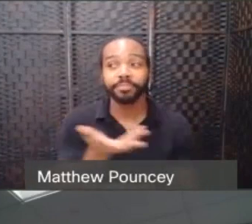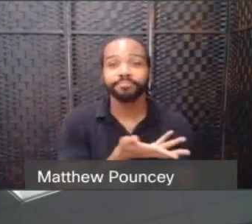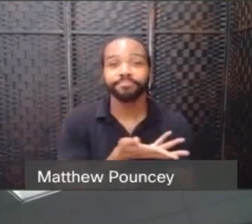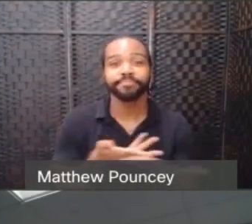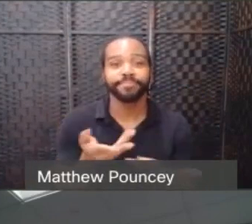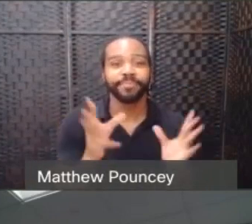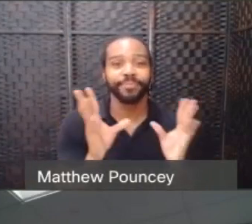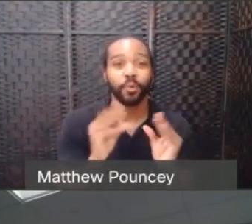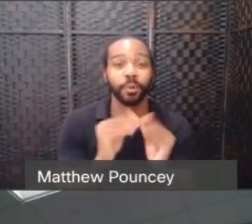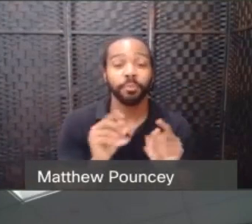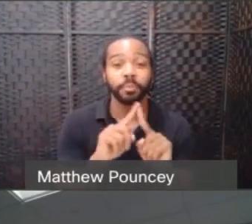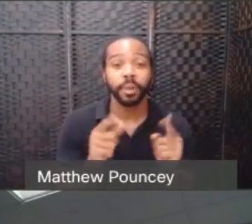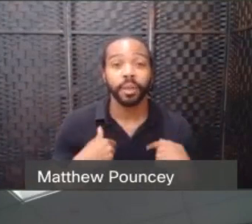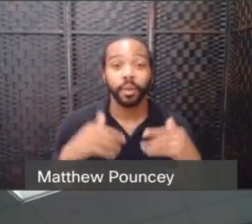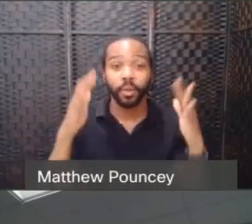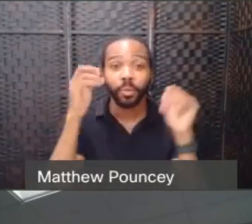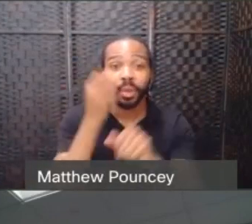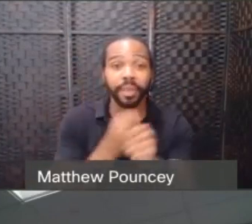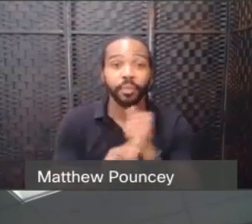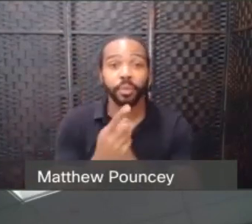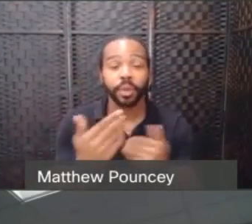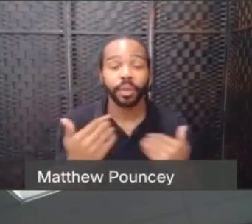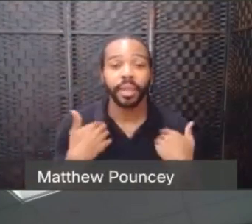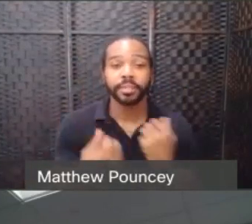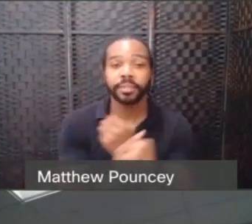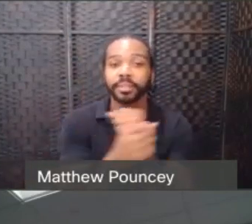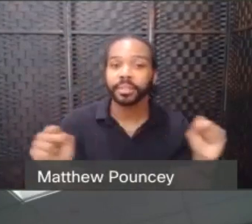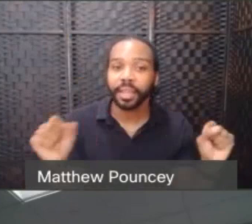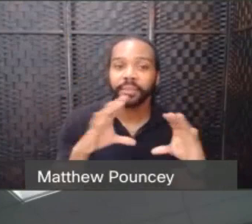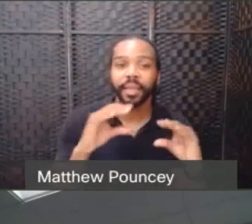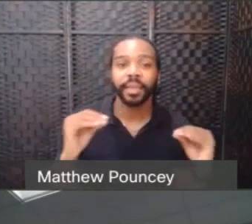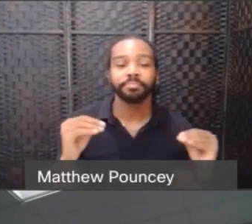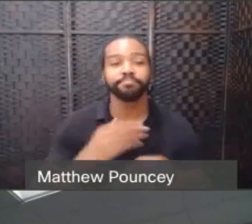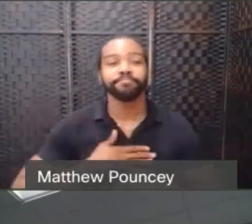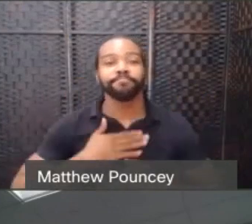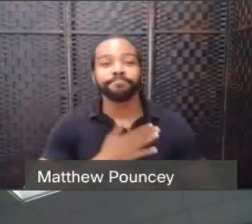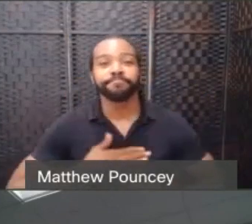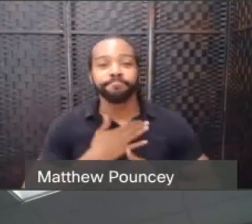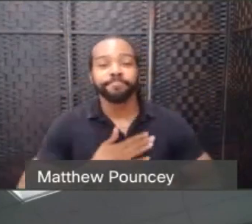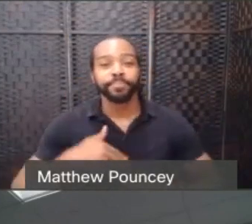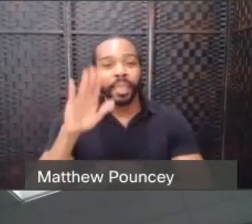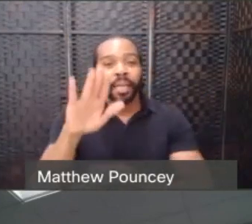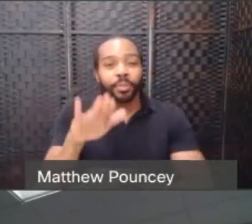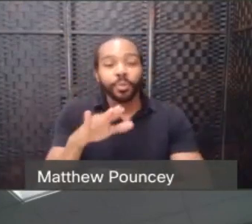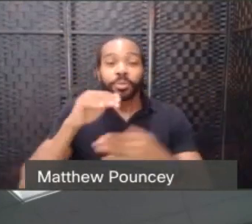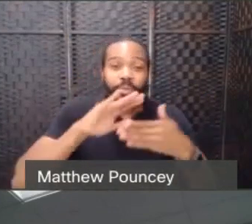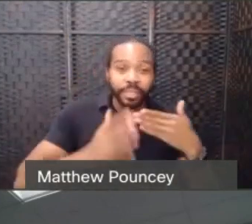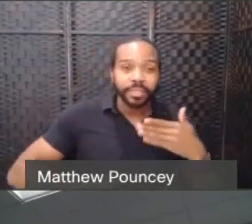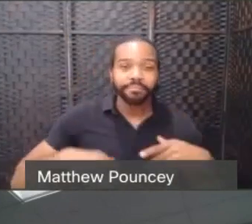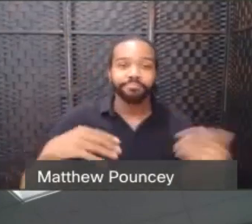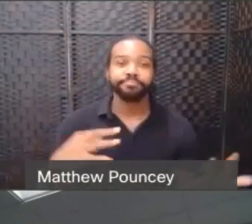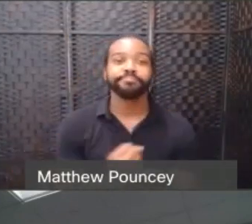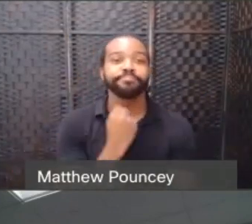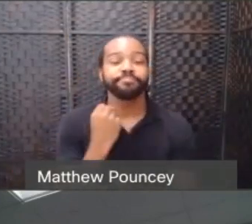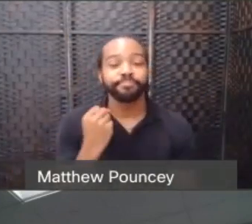just hope everyone has a safe and enjoyous rest of the afternoon and weekend, and